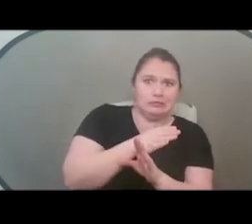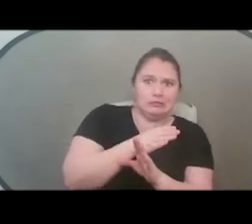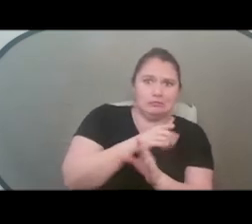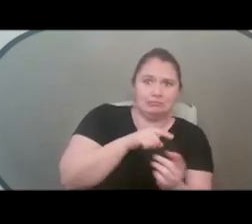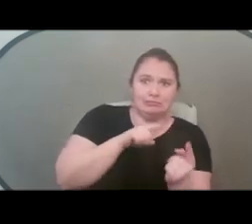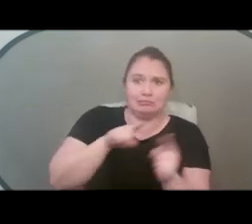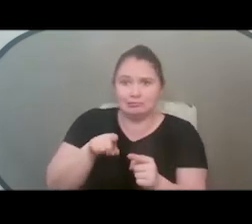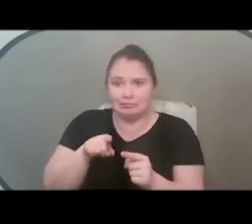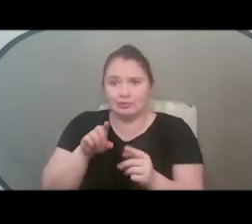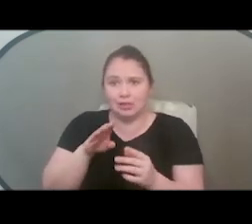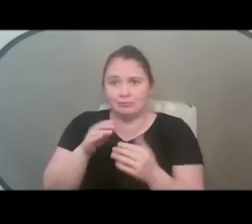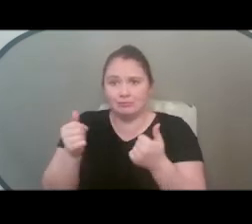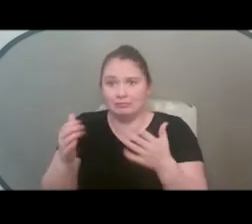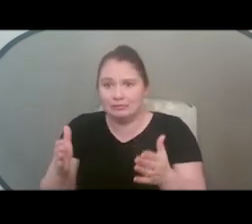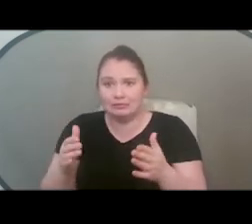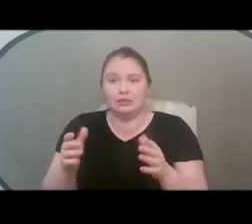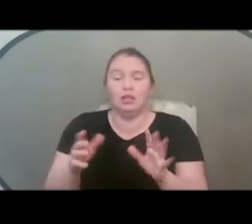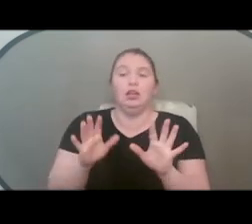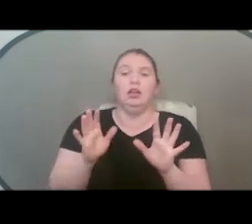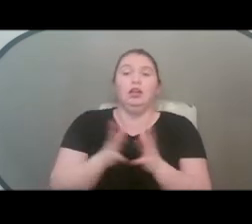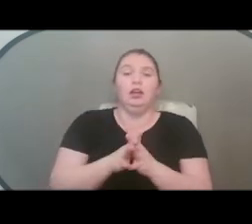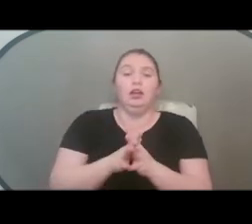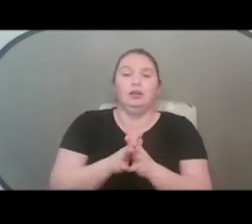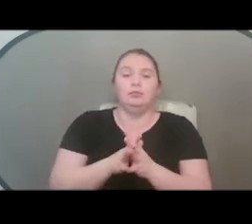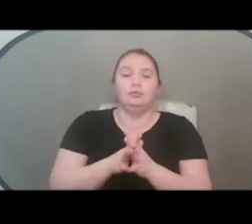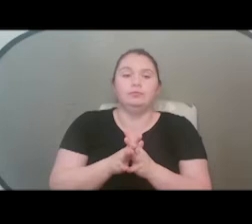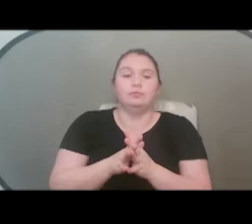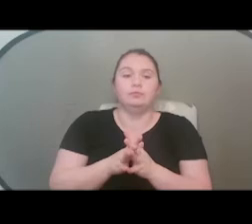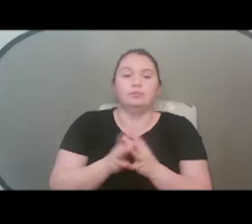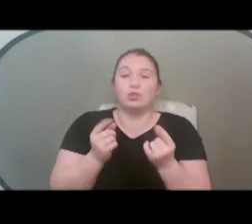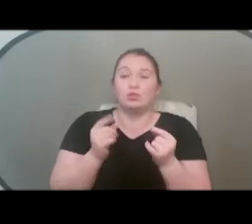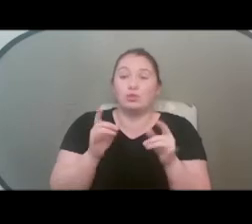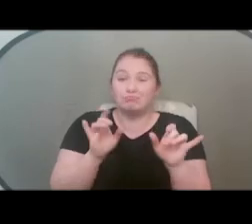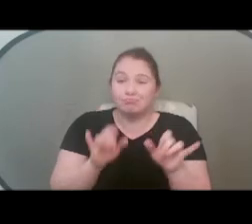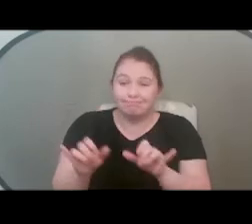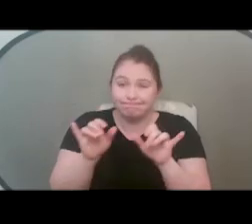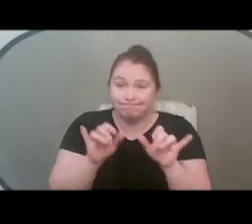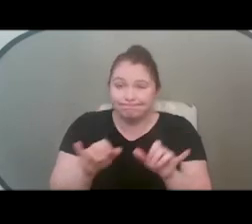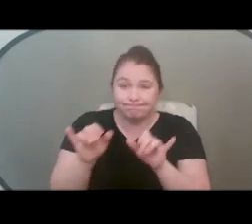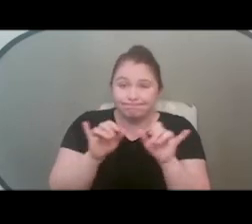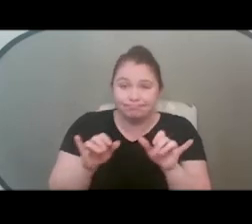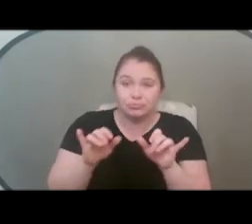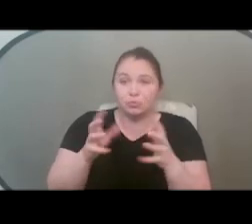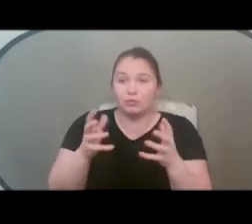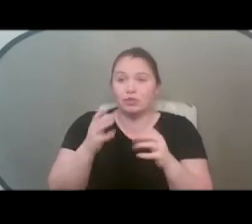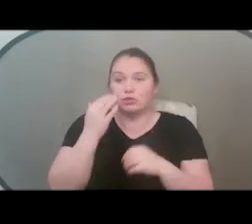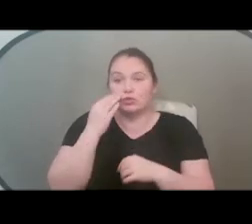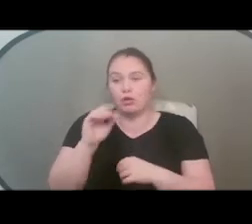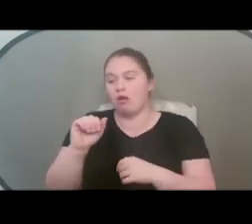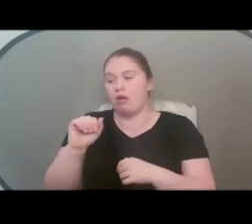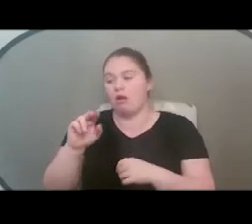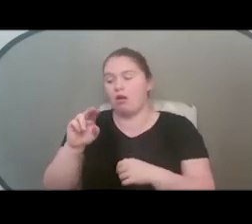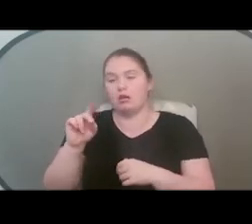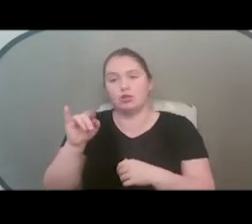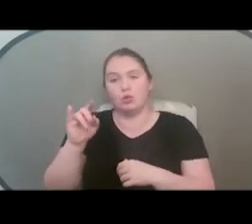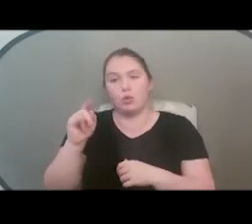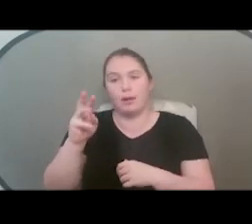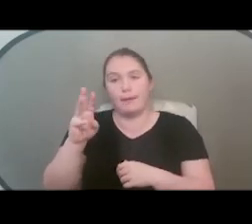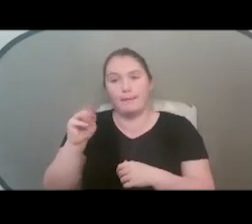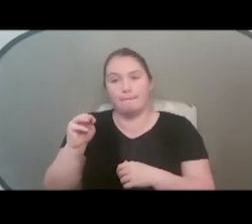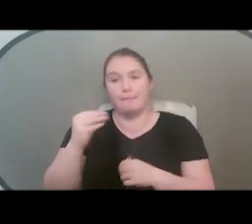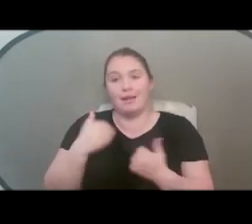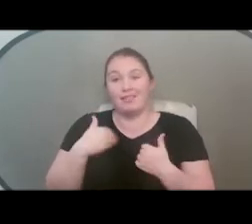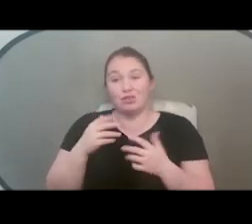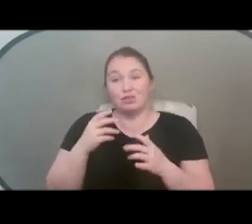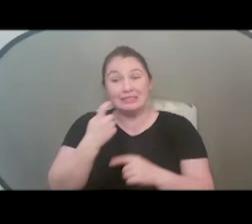When we come back, what are your thoughts on maintaining portions of the high school? We know the auditorium is of more recent construction. What